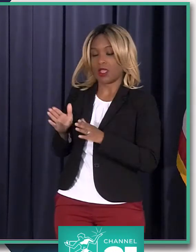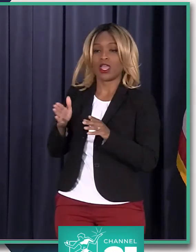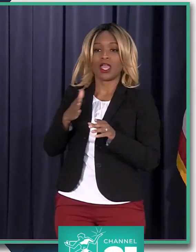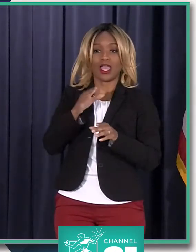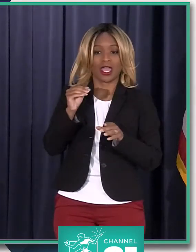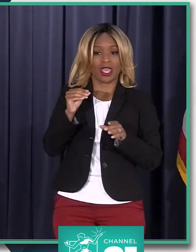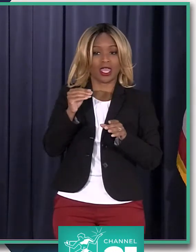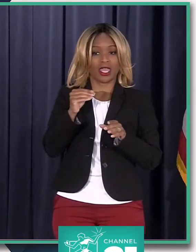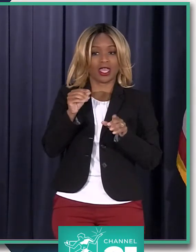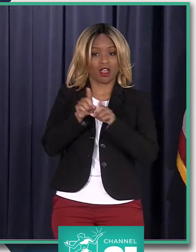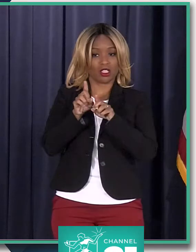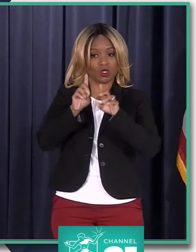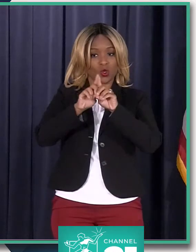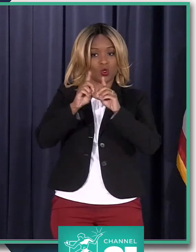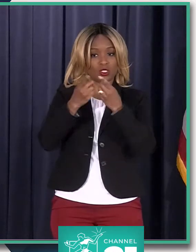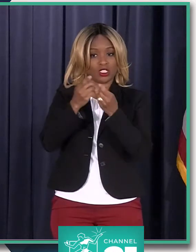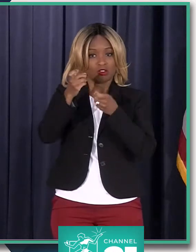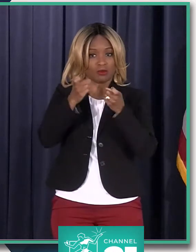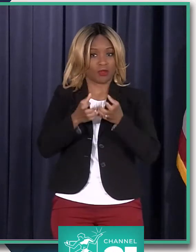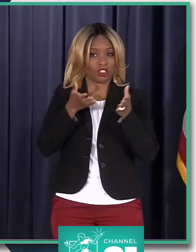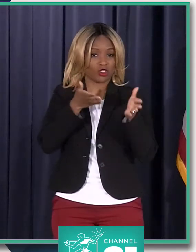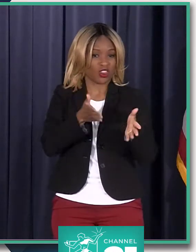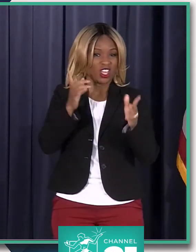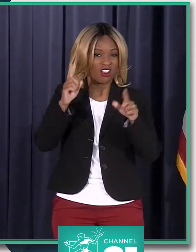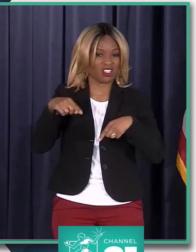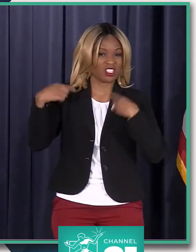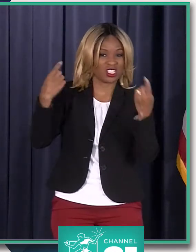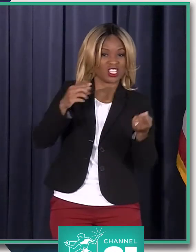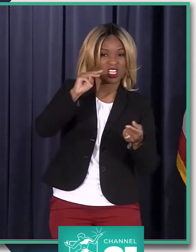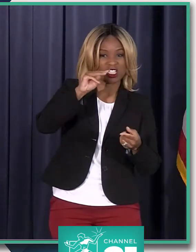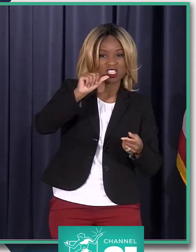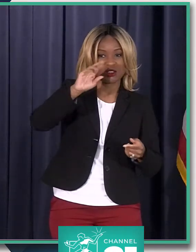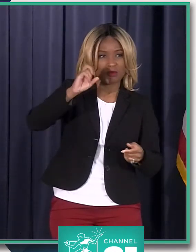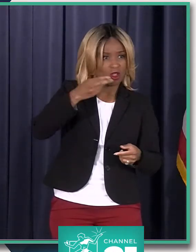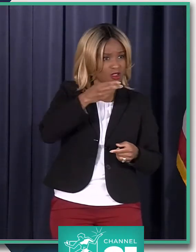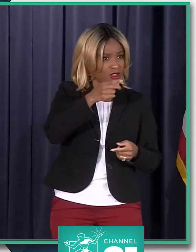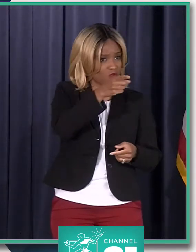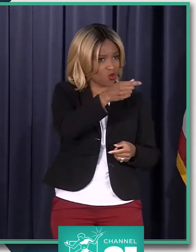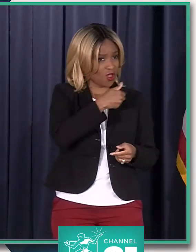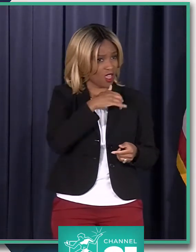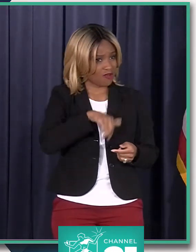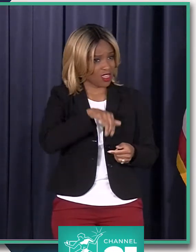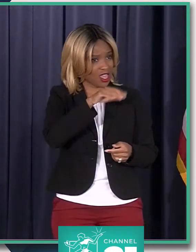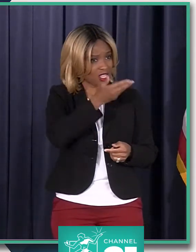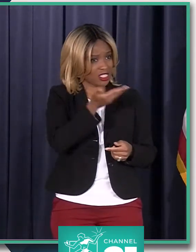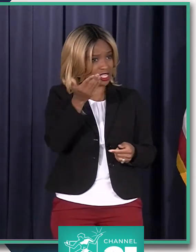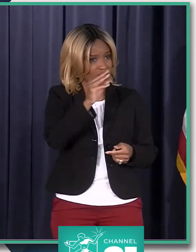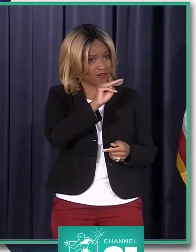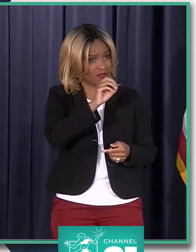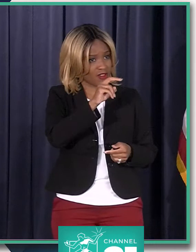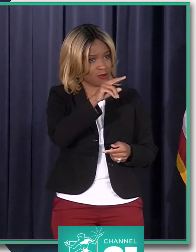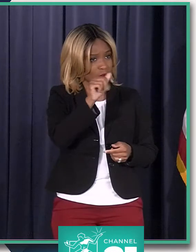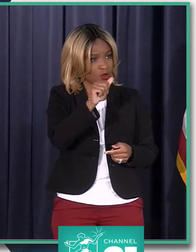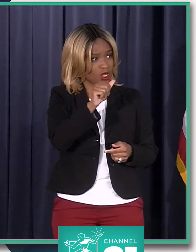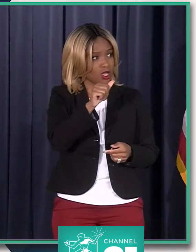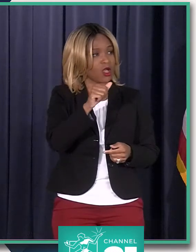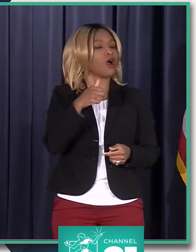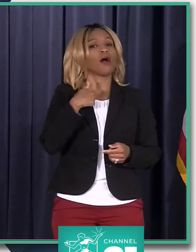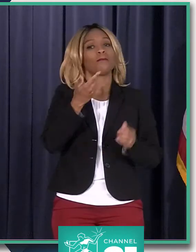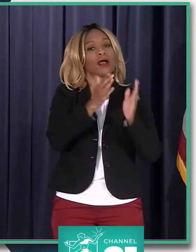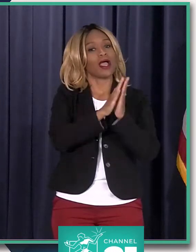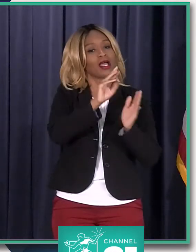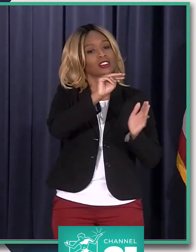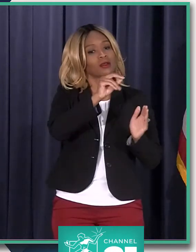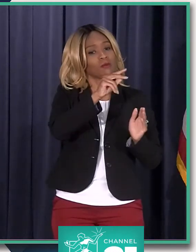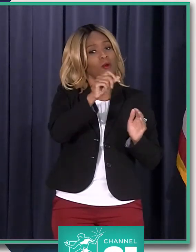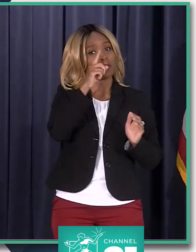Mona. Stuff that's been there since March, April. Mona, have you got that stuff? And it keeps, sorry? I'm just asking Mona now because